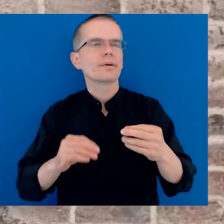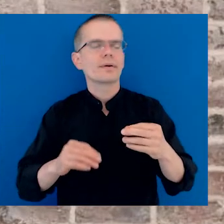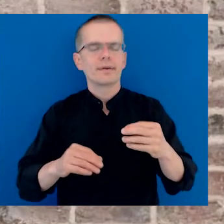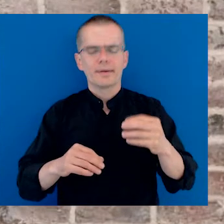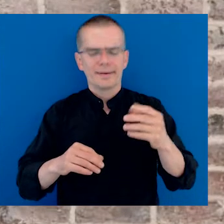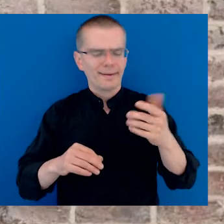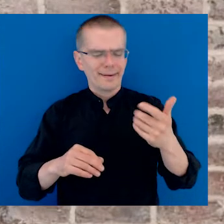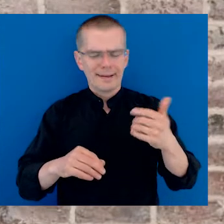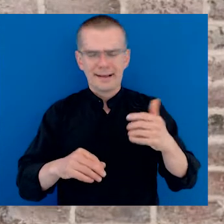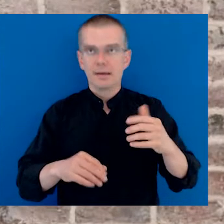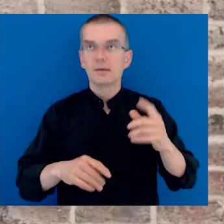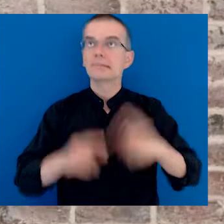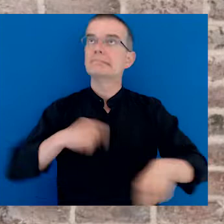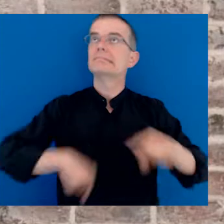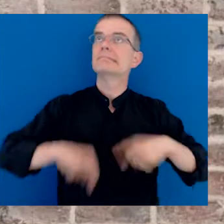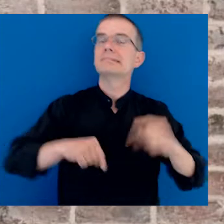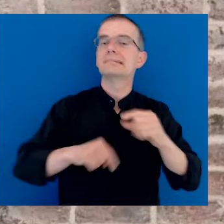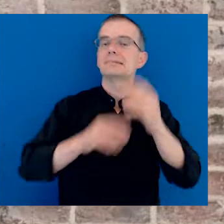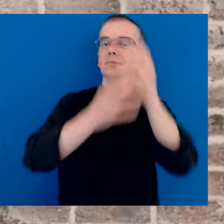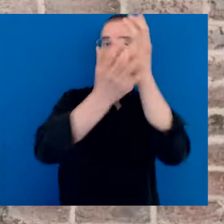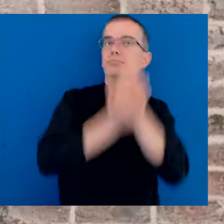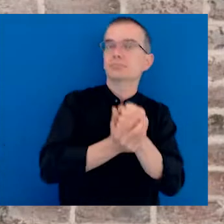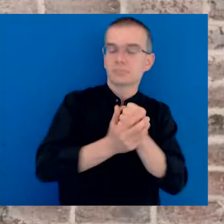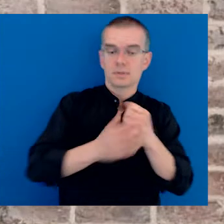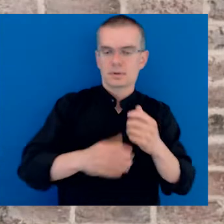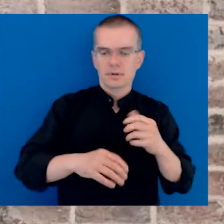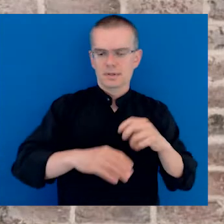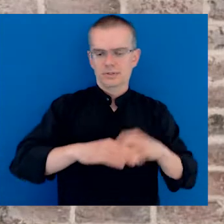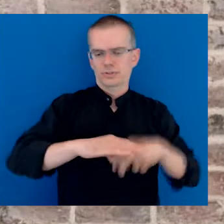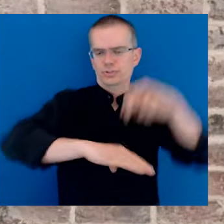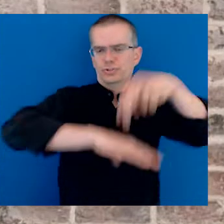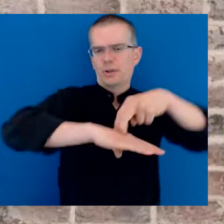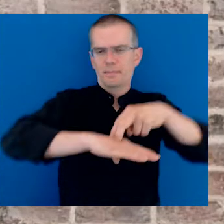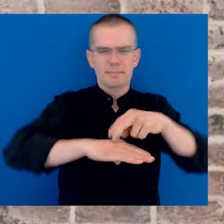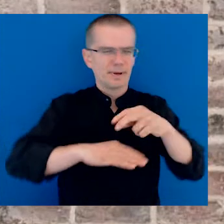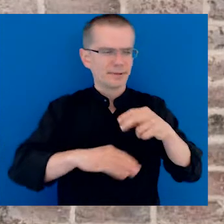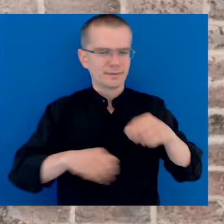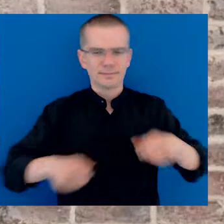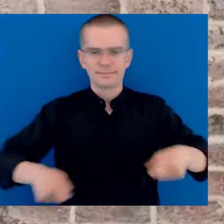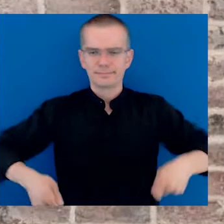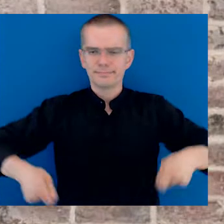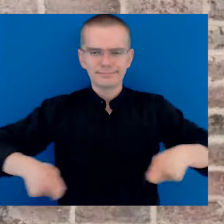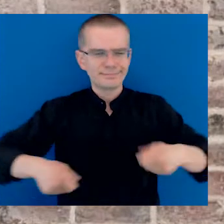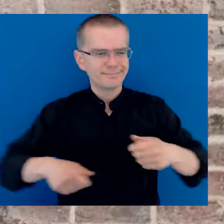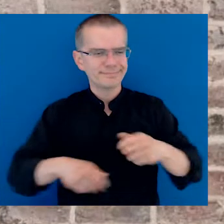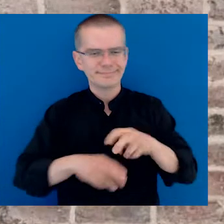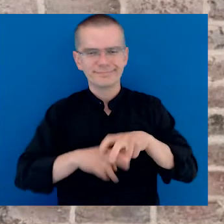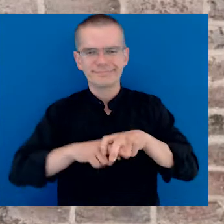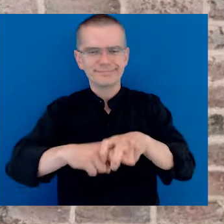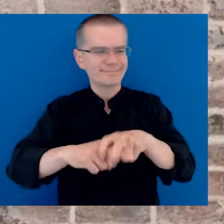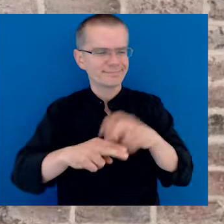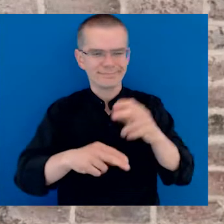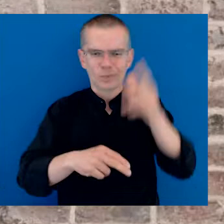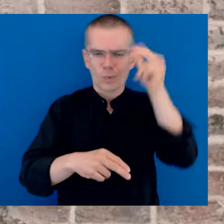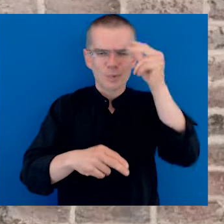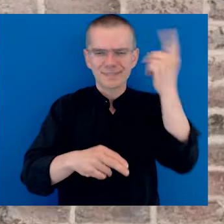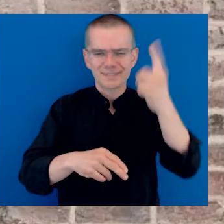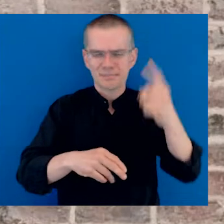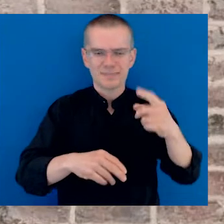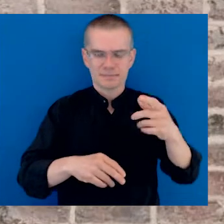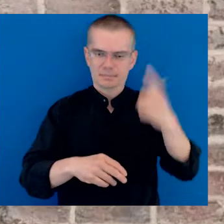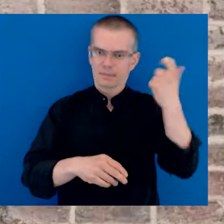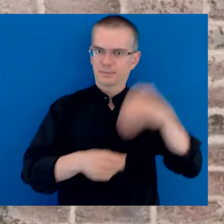on a buggy or a horse that was in the field, because at that time you had the horses in the field.